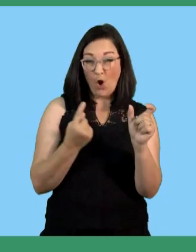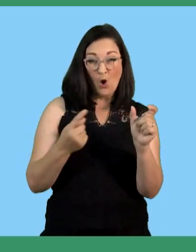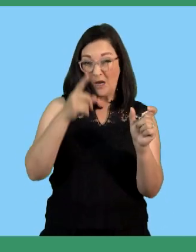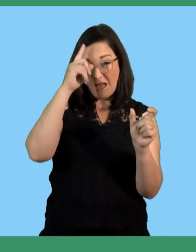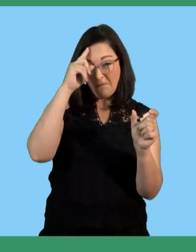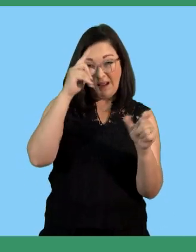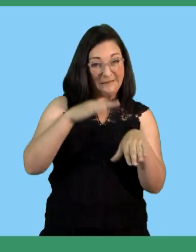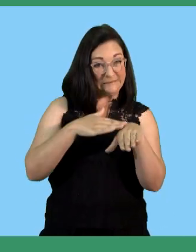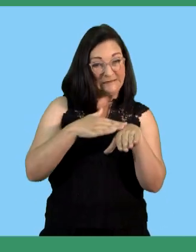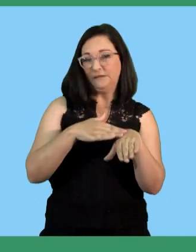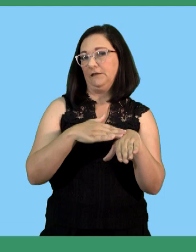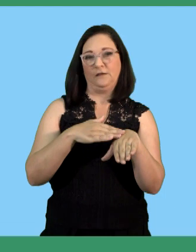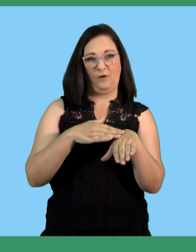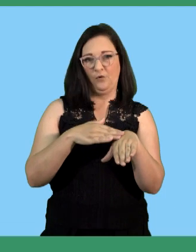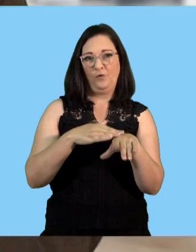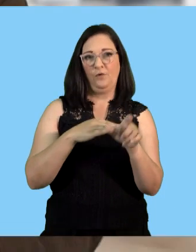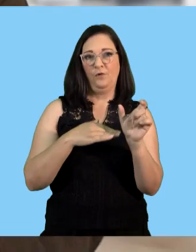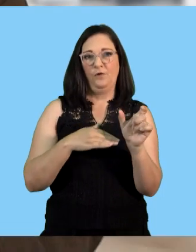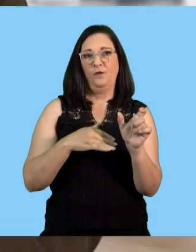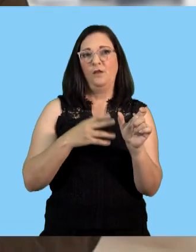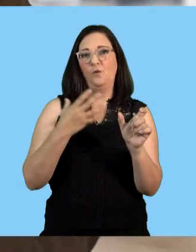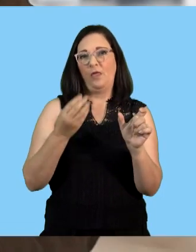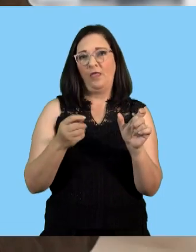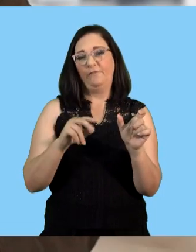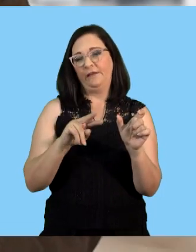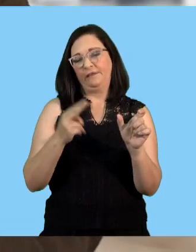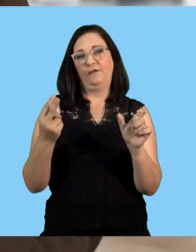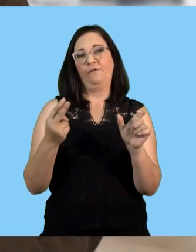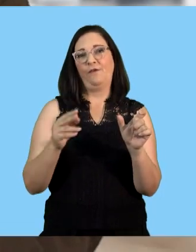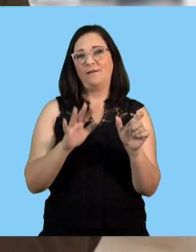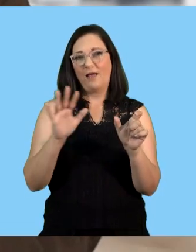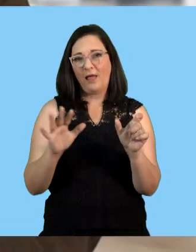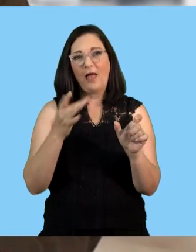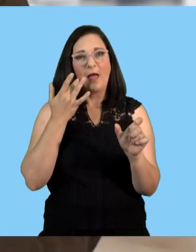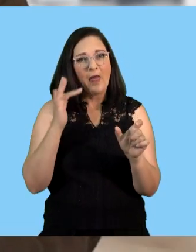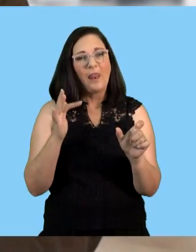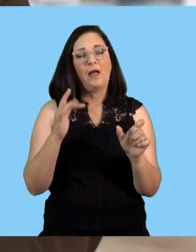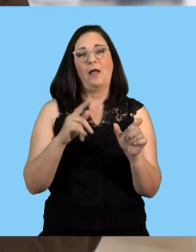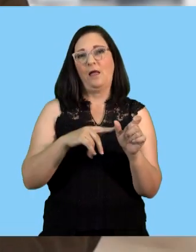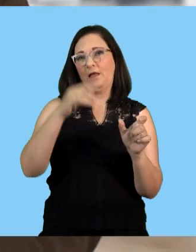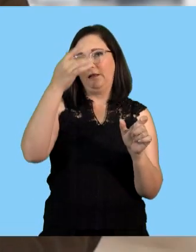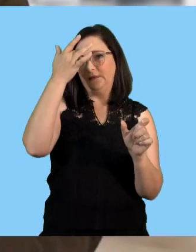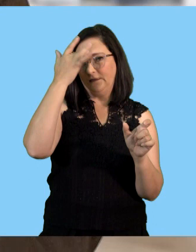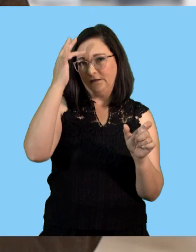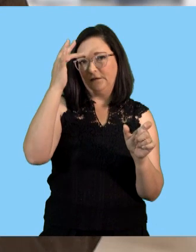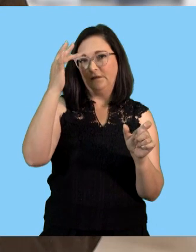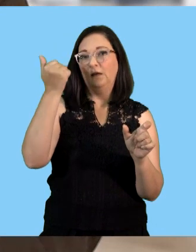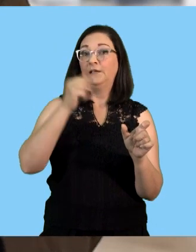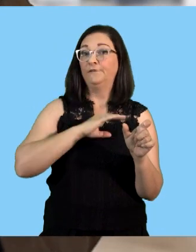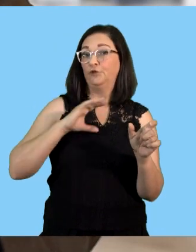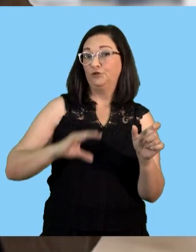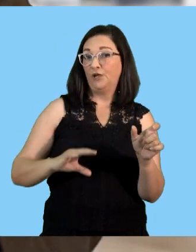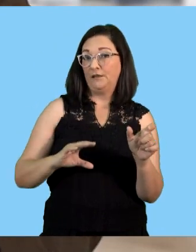not referring to a black-skinned only, but we're referring to the non-whites. We're referring to colors. We're referring to Indians. We're referring